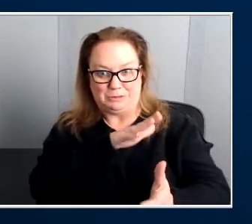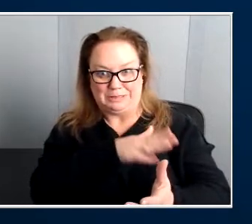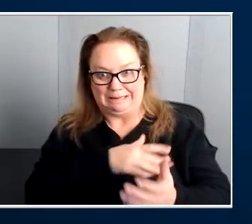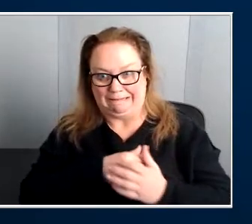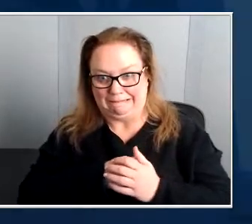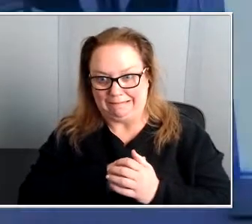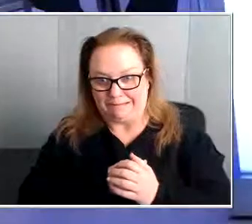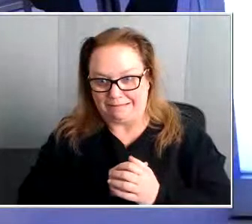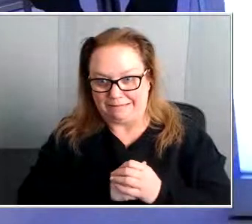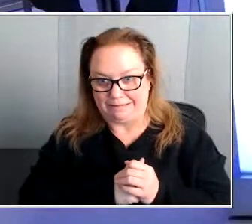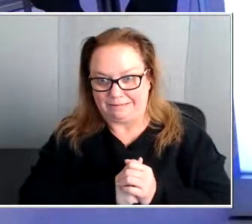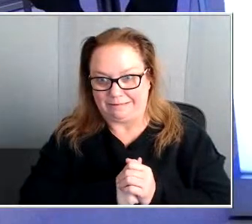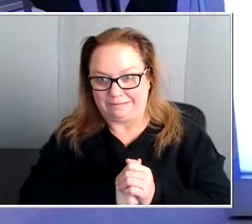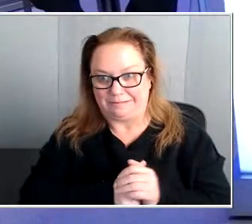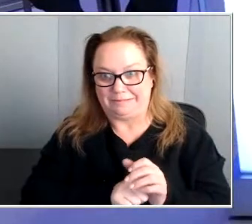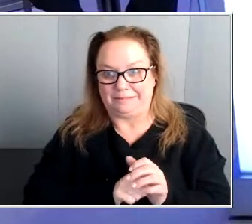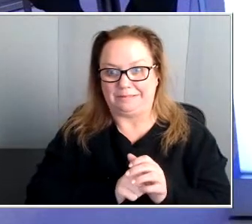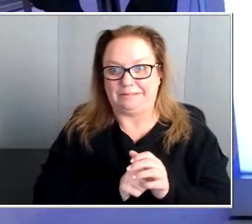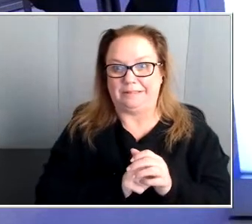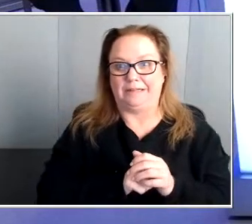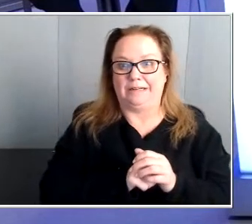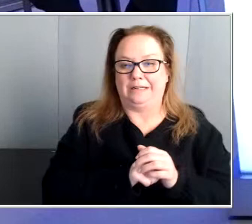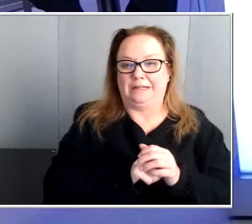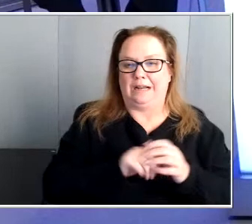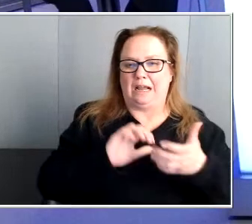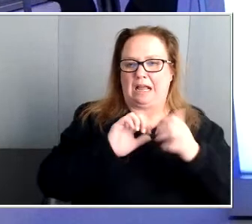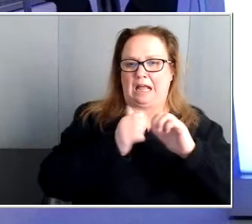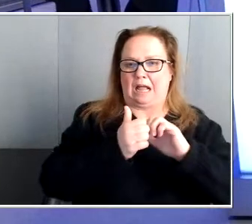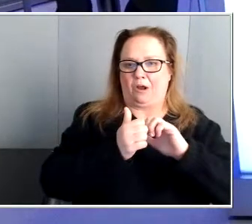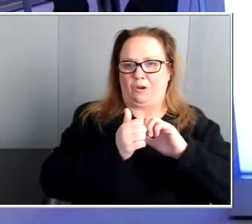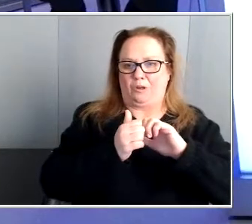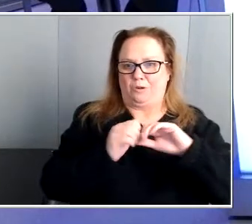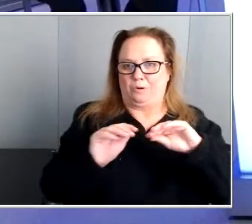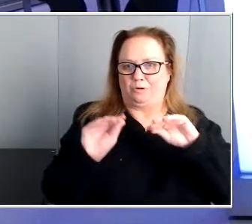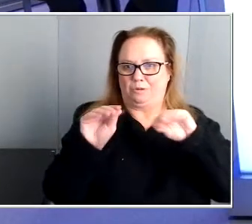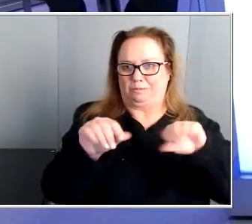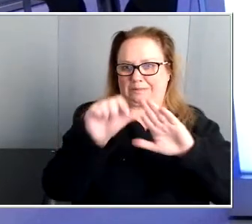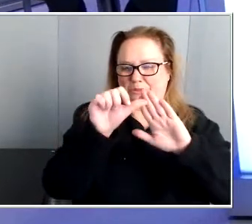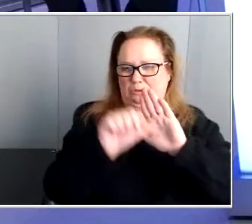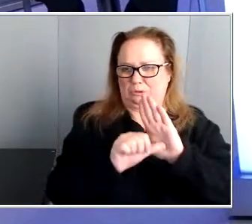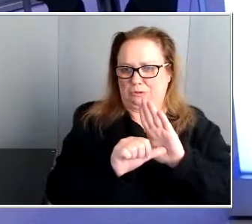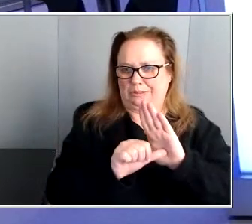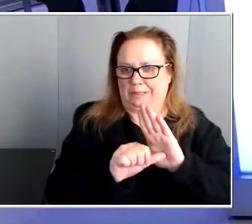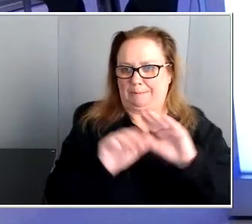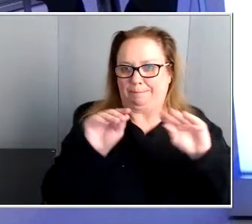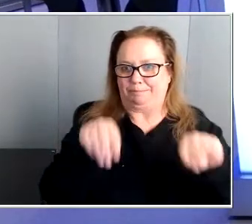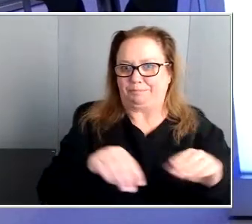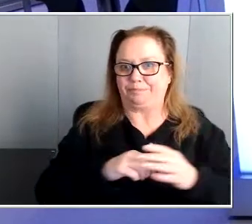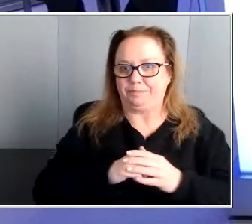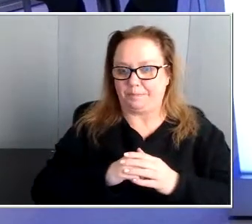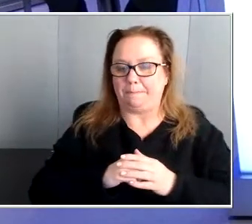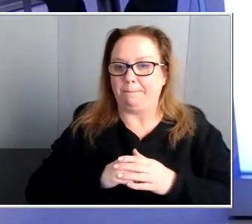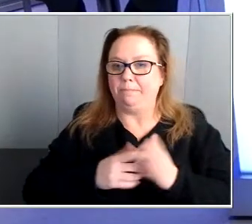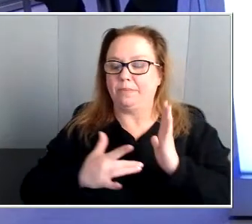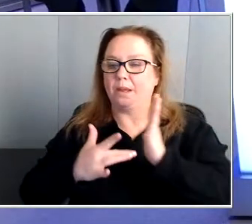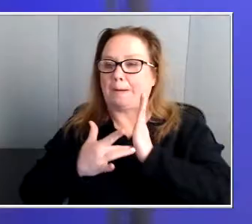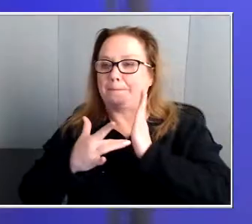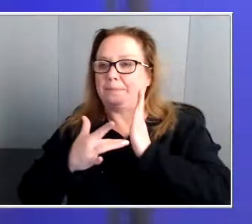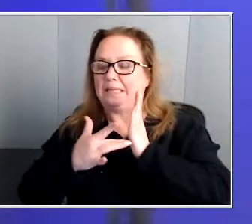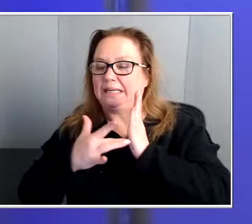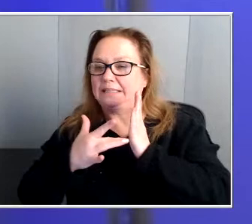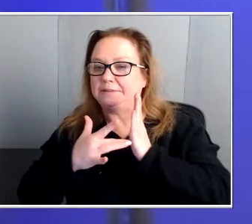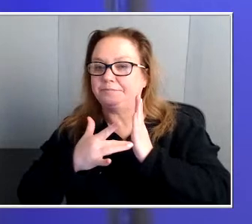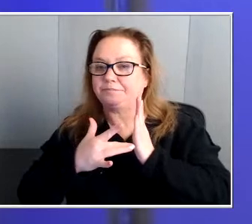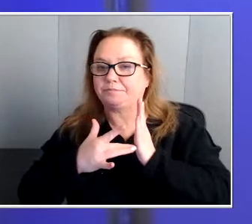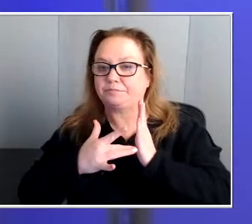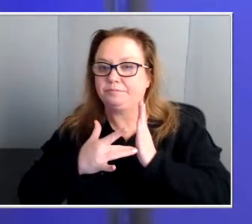ears. So, Dr. Danner, how do you put that thing in? There are a couple of techniques that you can utilize to put in. I